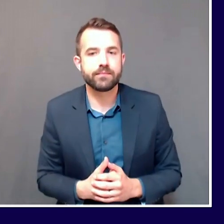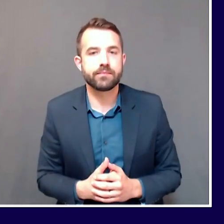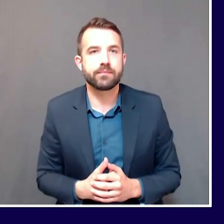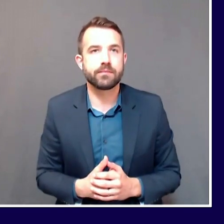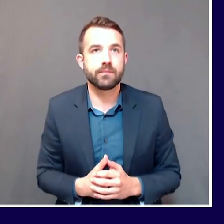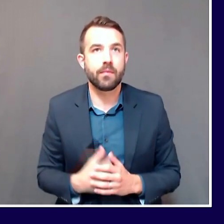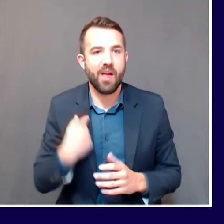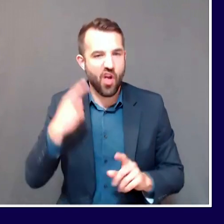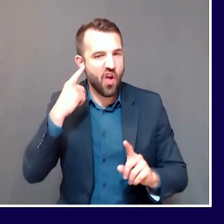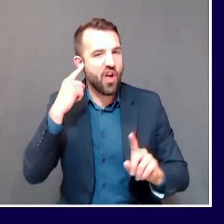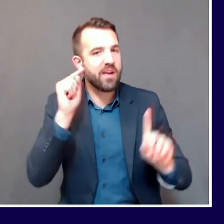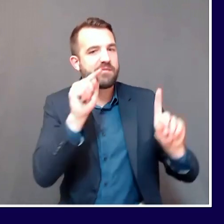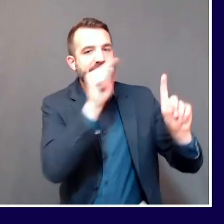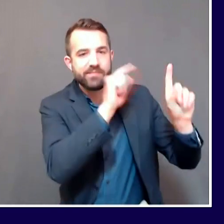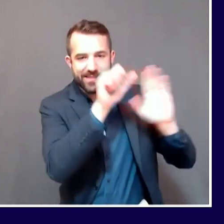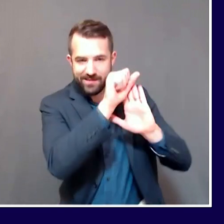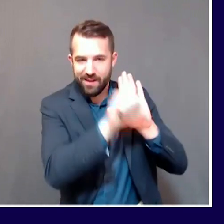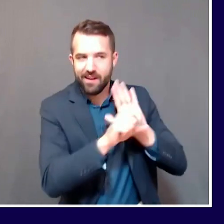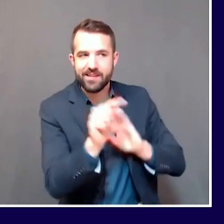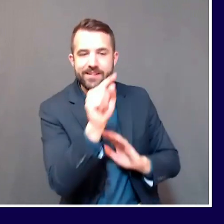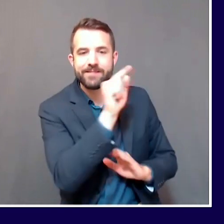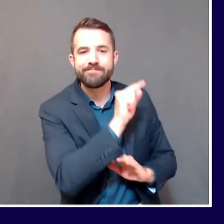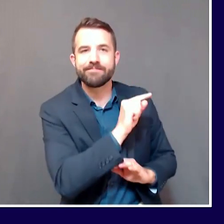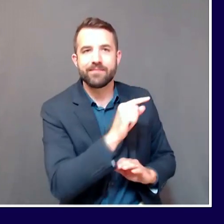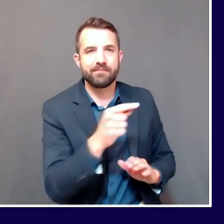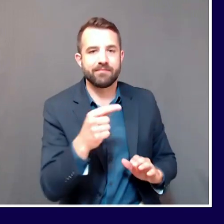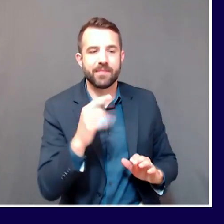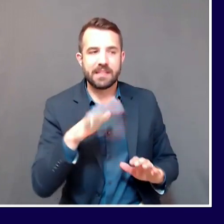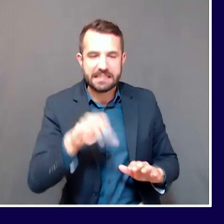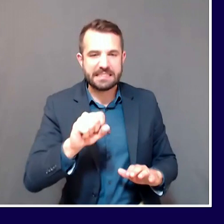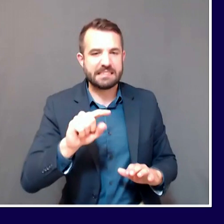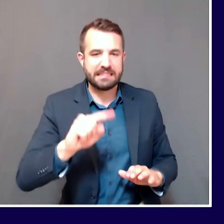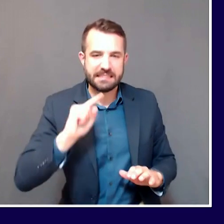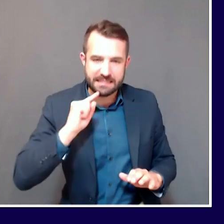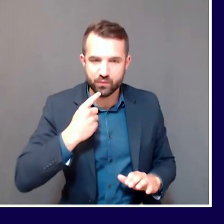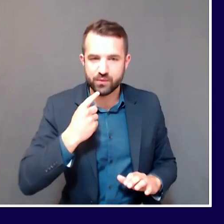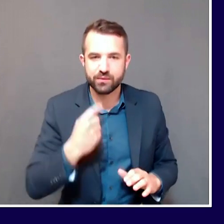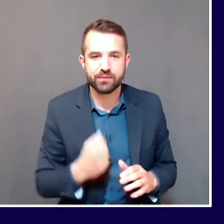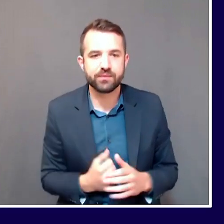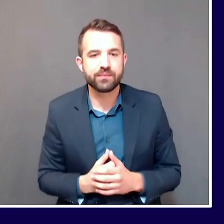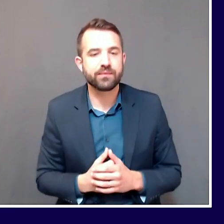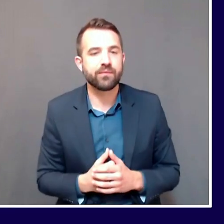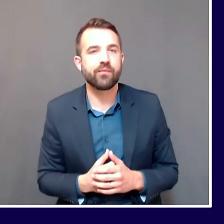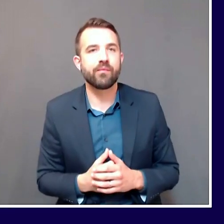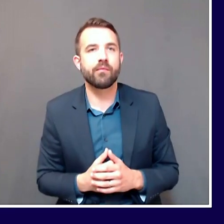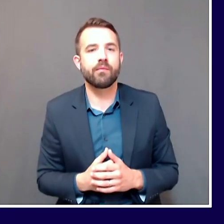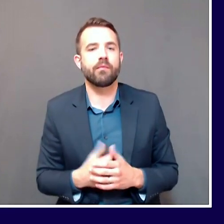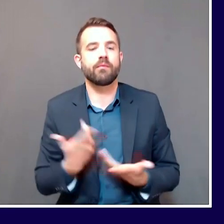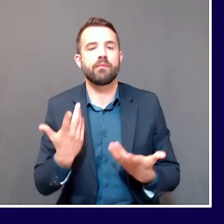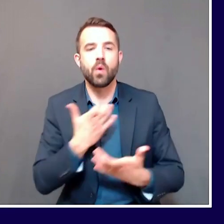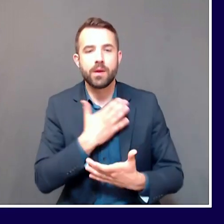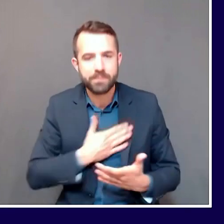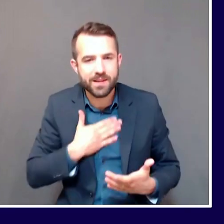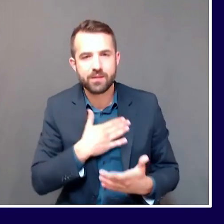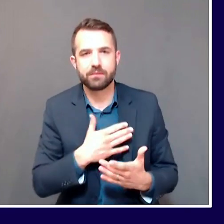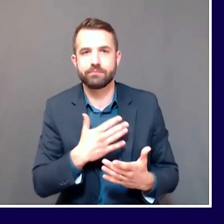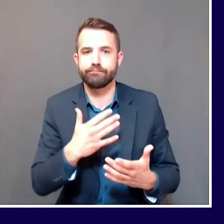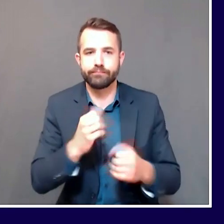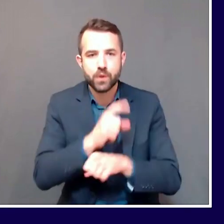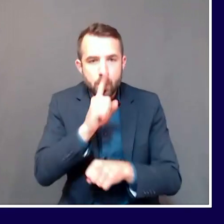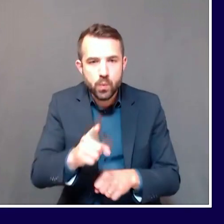other colleagues. It's something that we're taking seriously, and then simultaneously making sure we weigh additional privacy considerations on